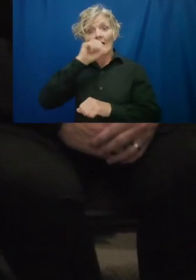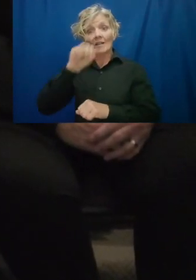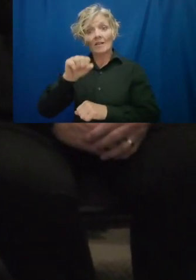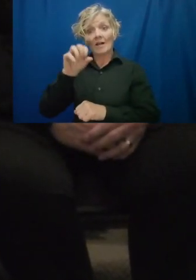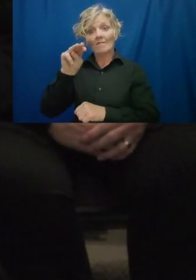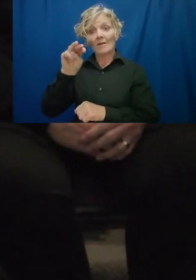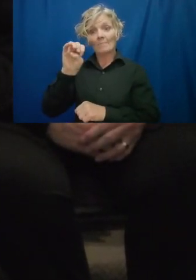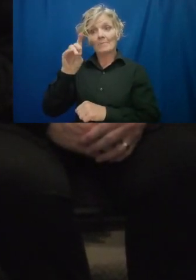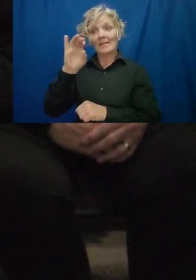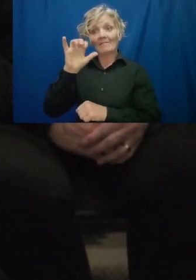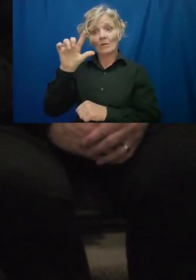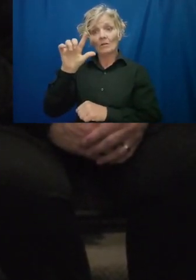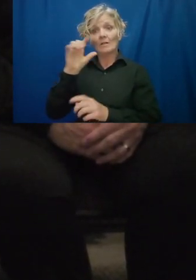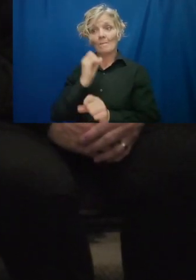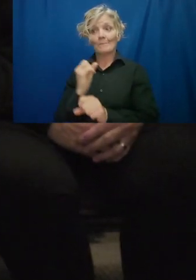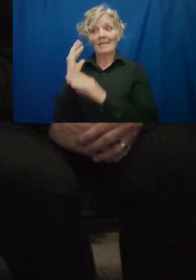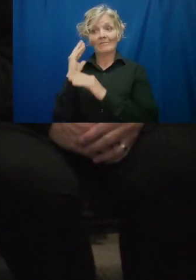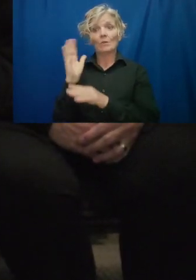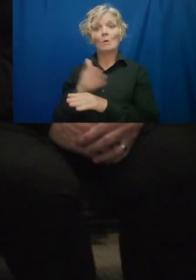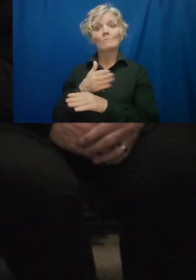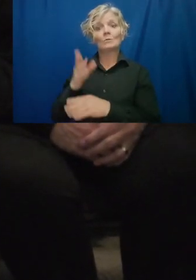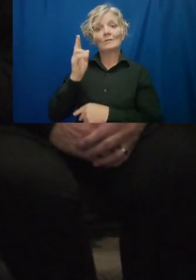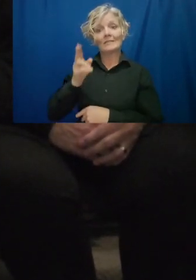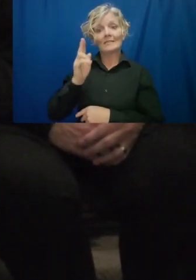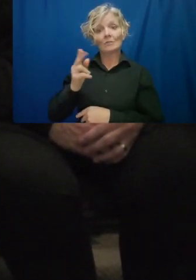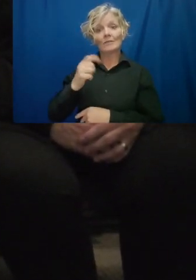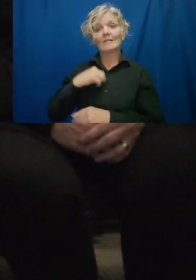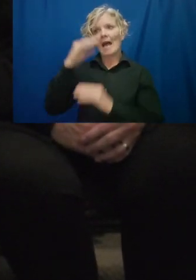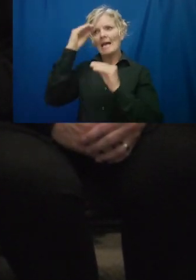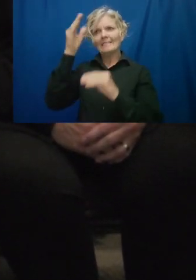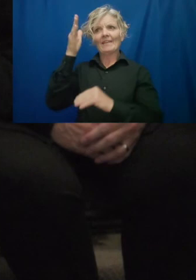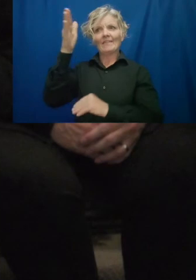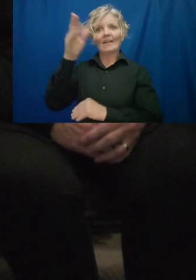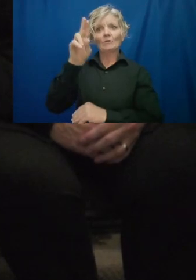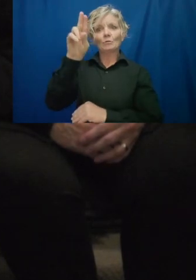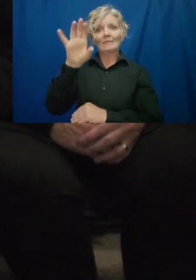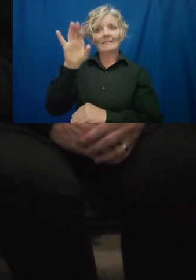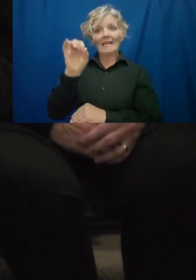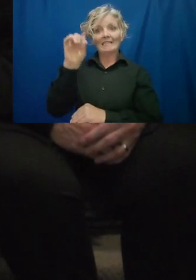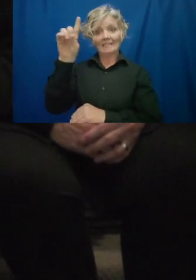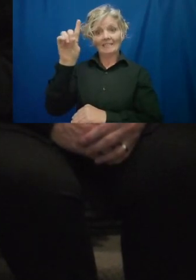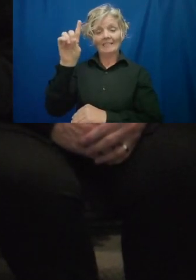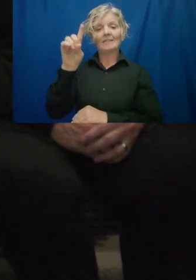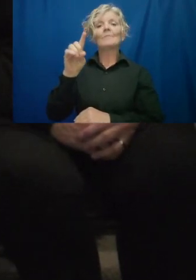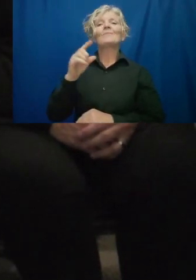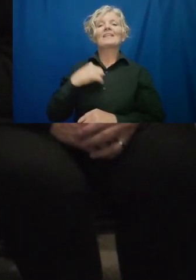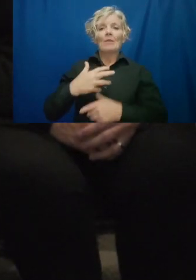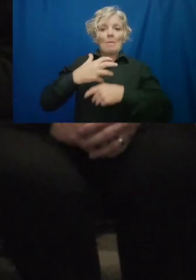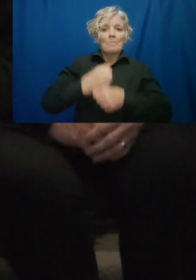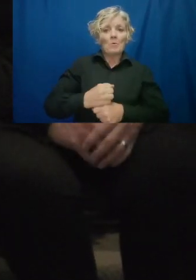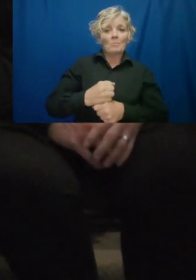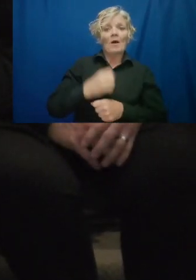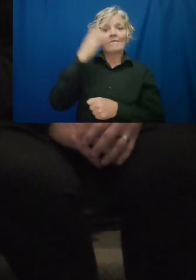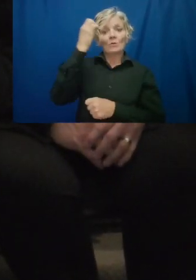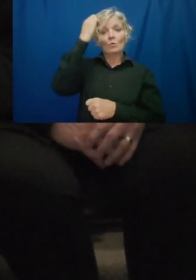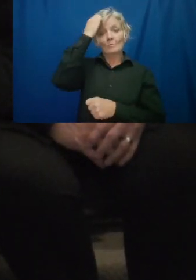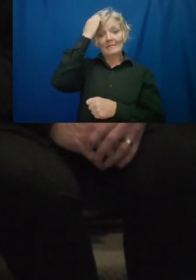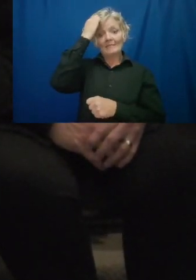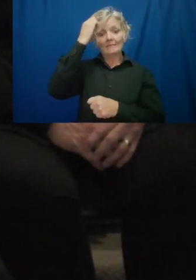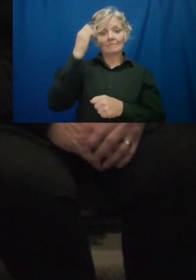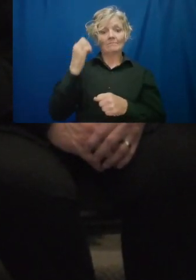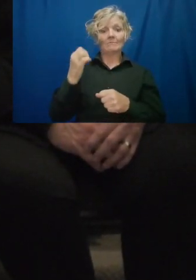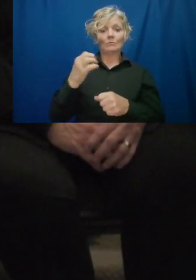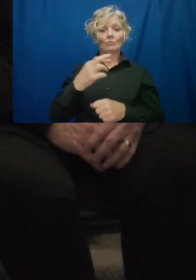music history, which I teach at UCSD. Now, the Cliff Notes version of a history of European monasticism